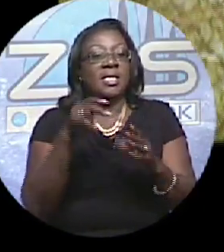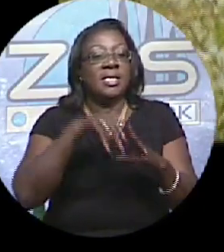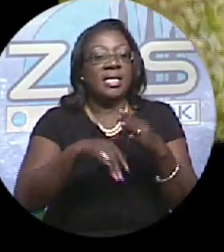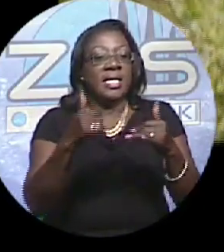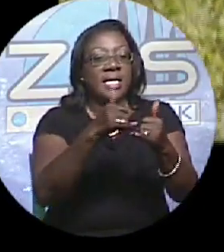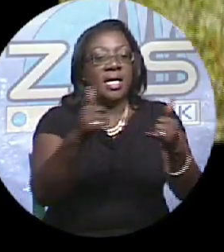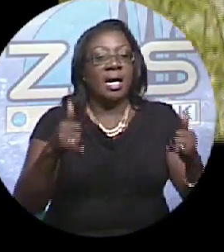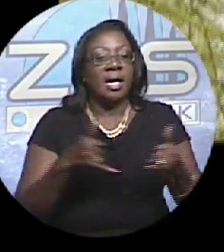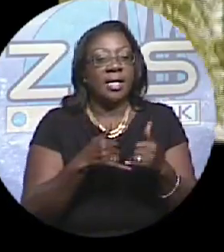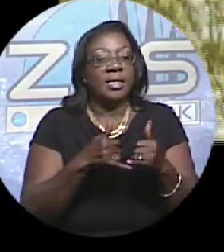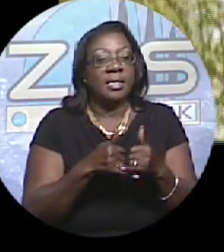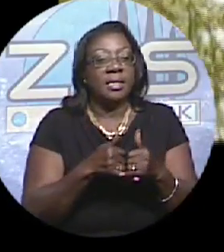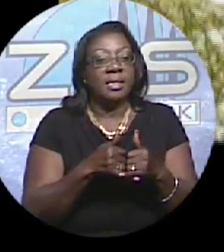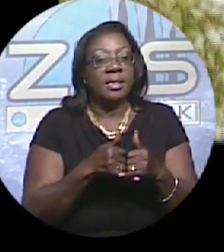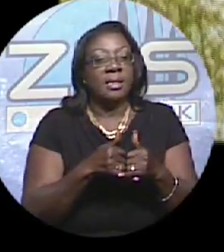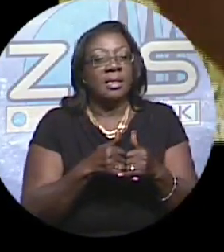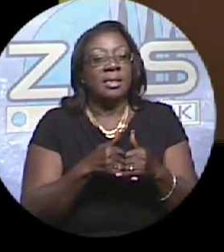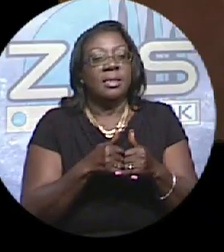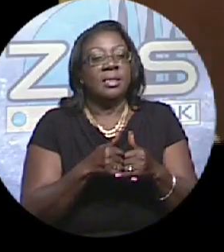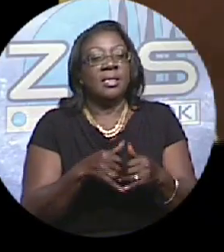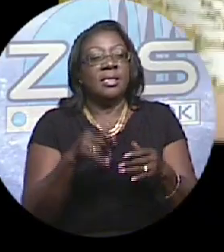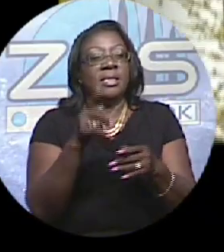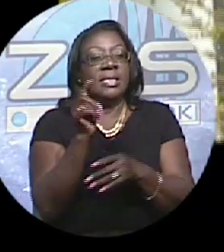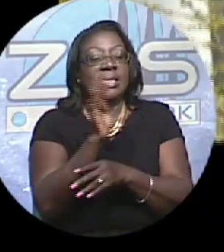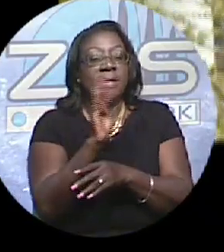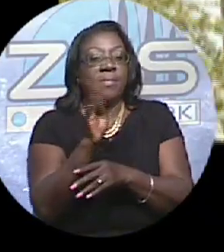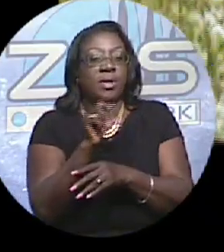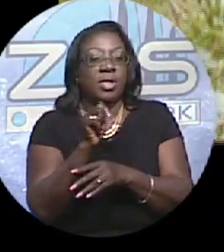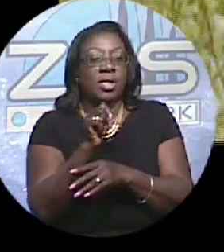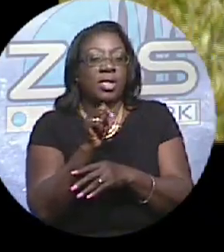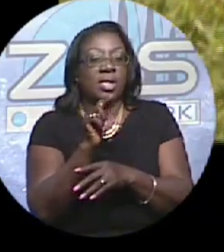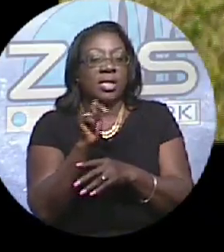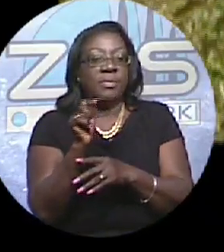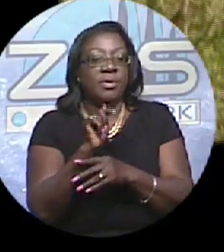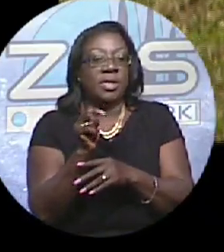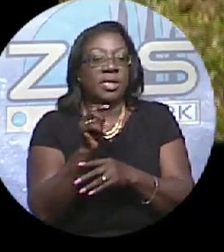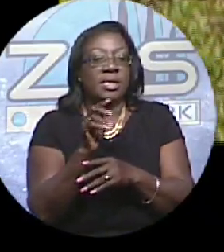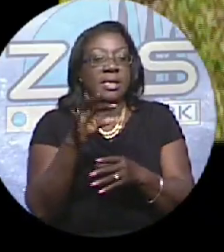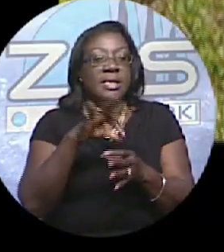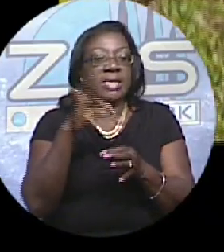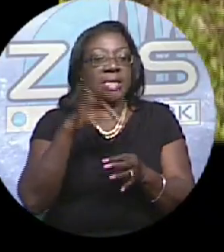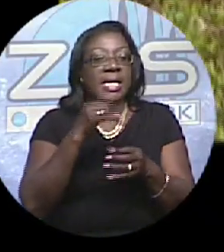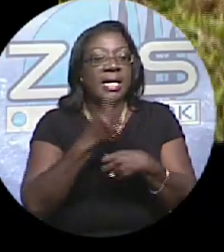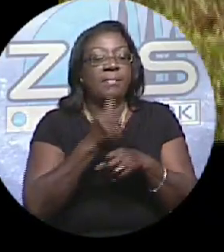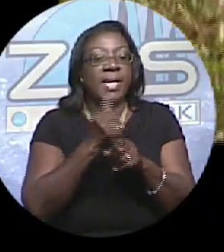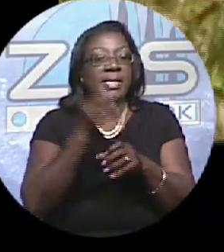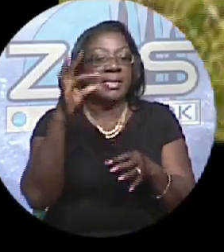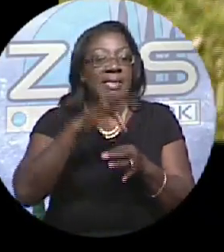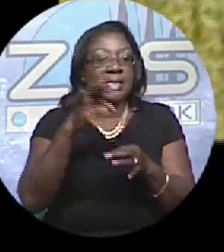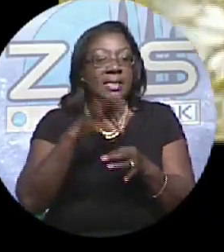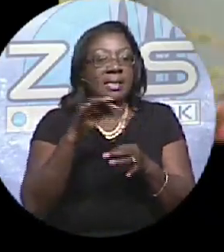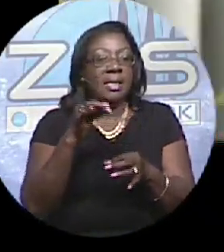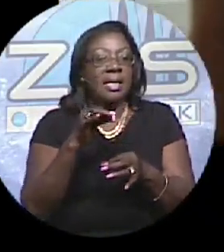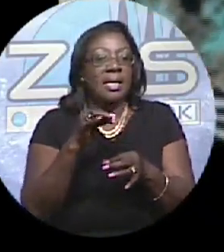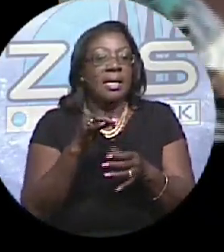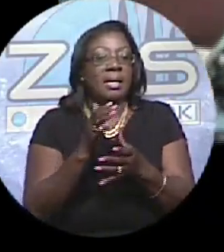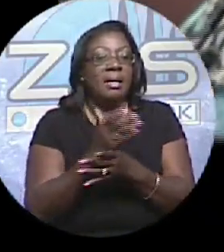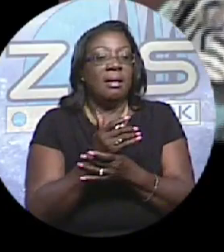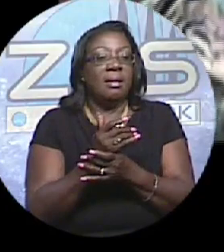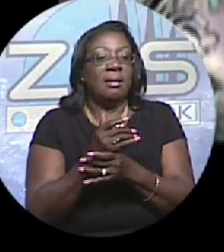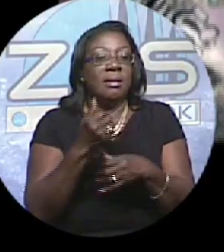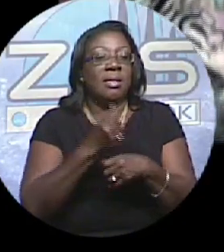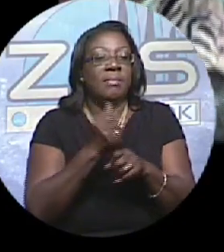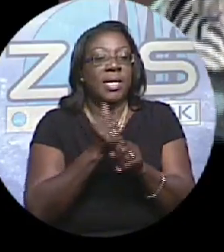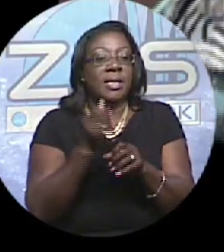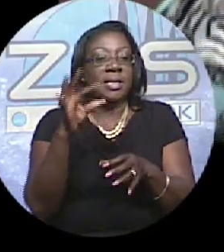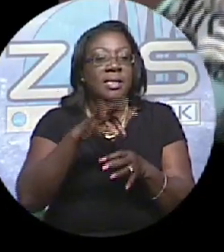call it tea bush tea. Very good. It does have a nice smell. What's it for? Tea, just like how you have Lipton tea in the bag,